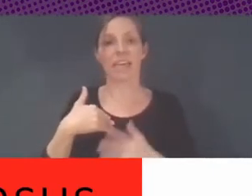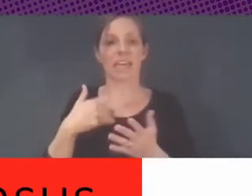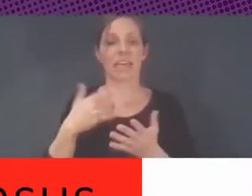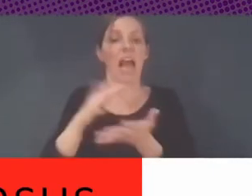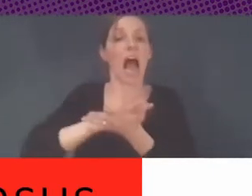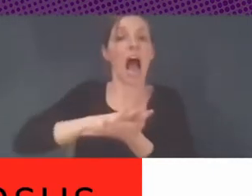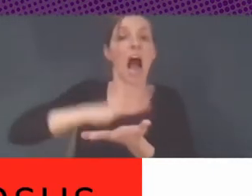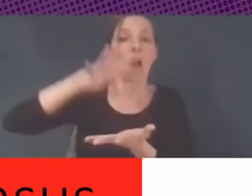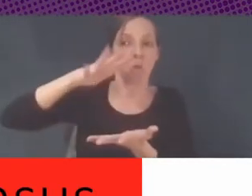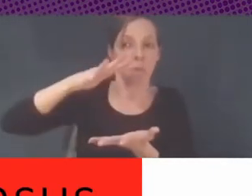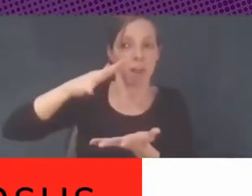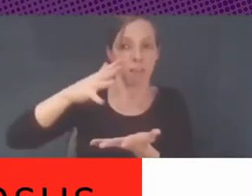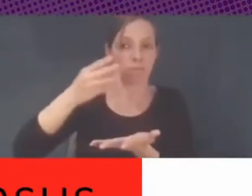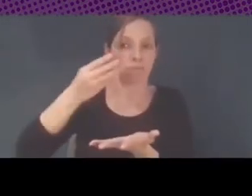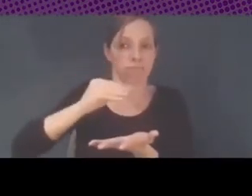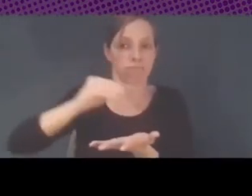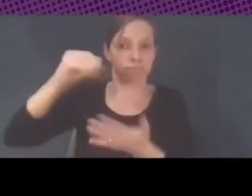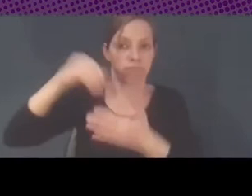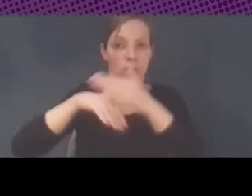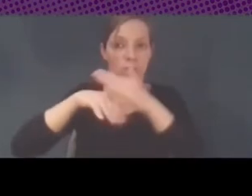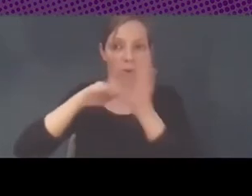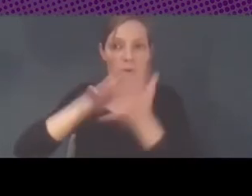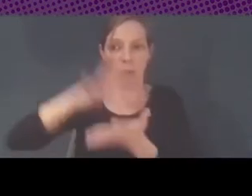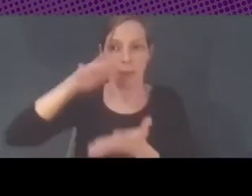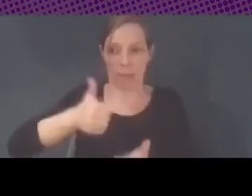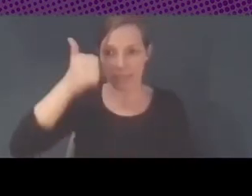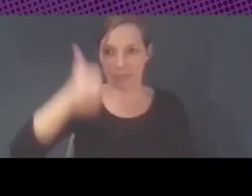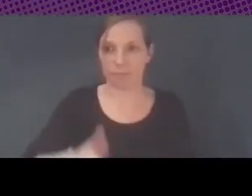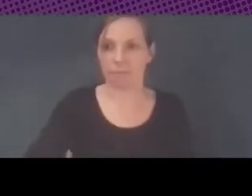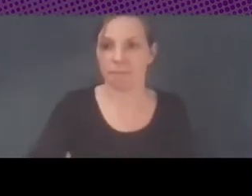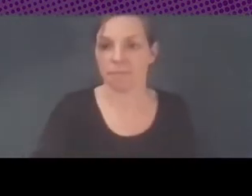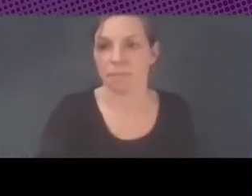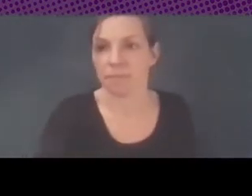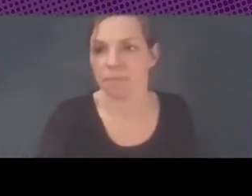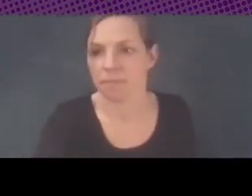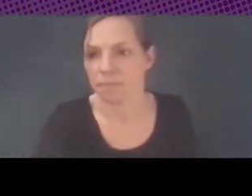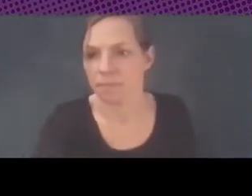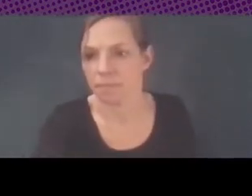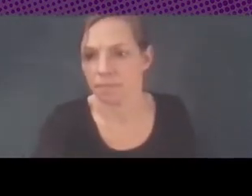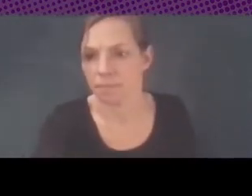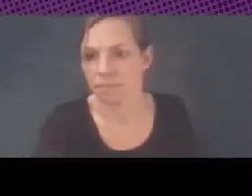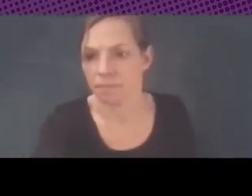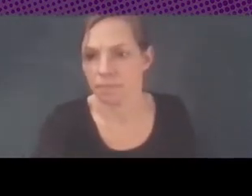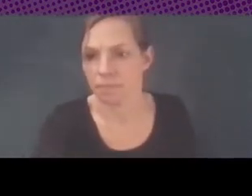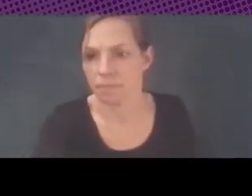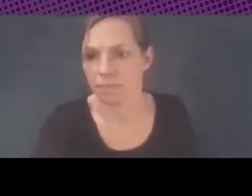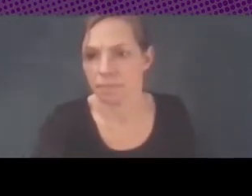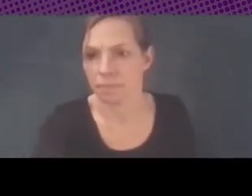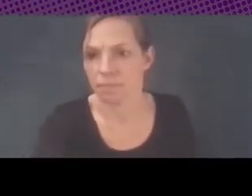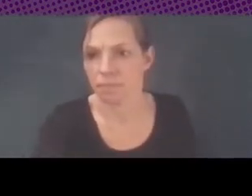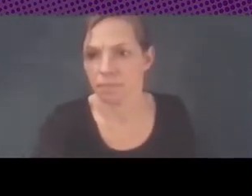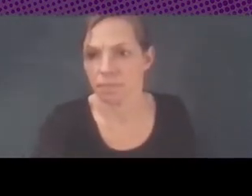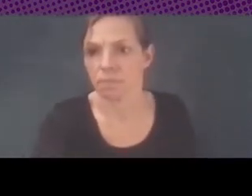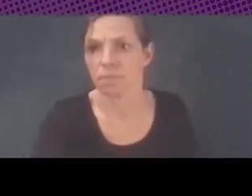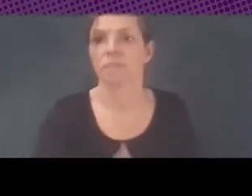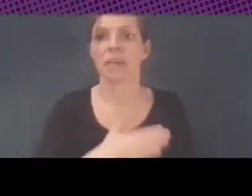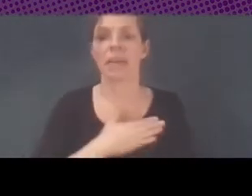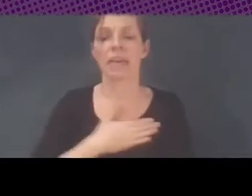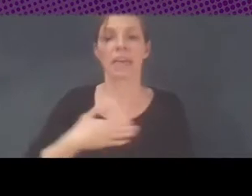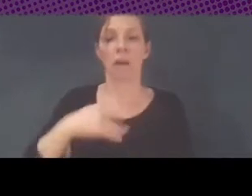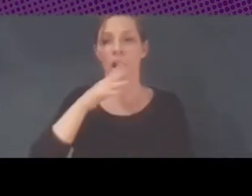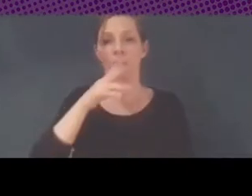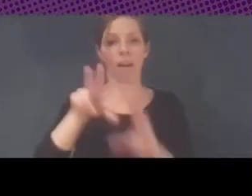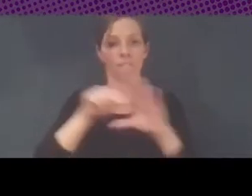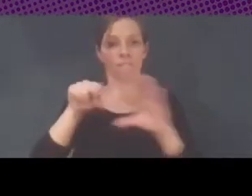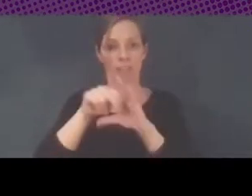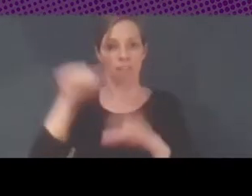I've done this before it usually works this is a video from the World Bank that sort of captures the